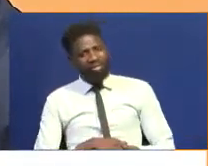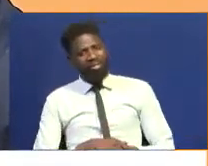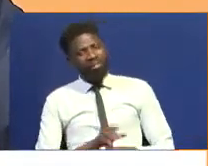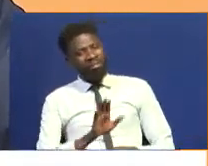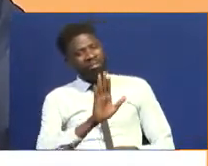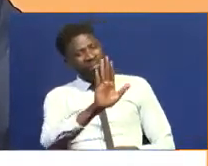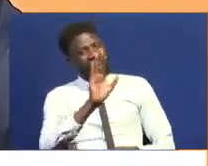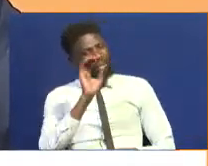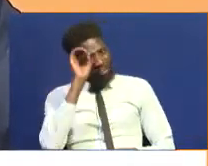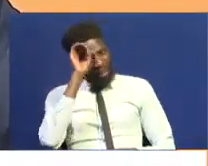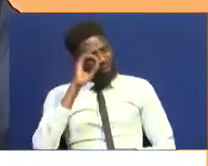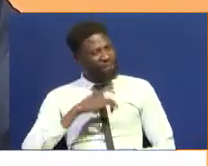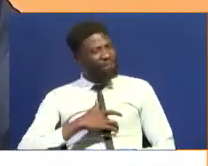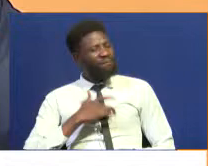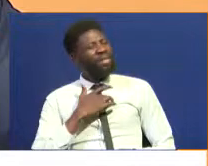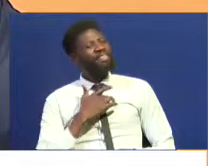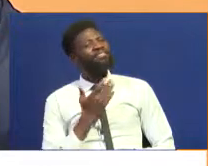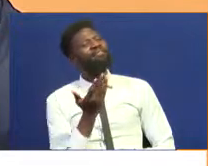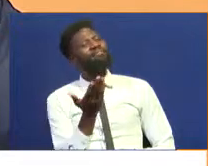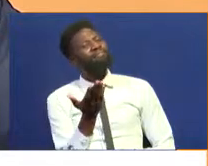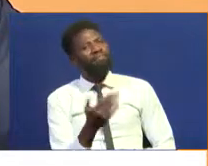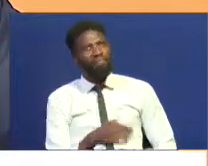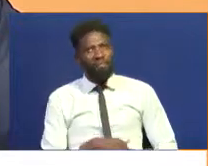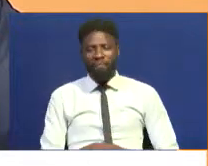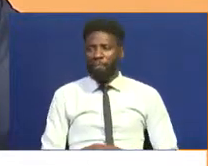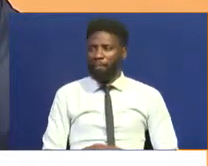What do you make out of this?